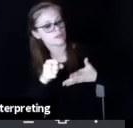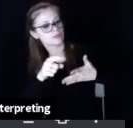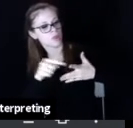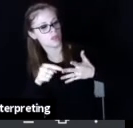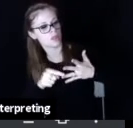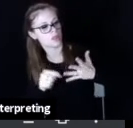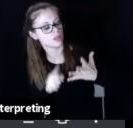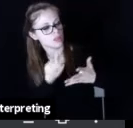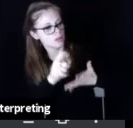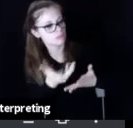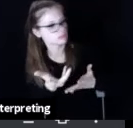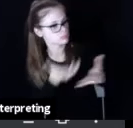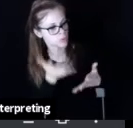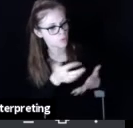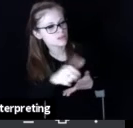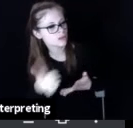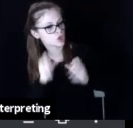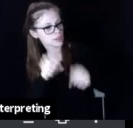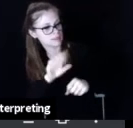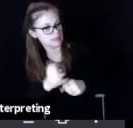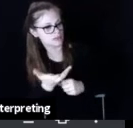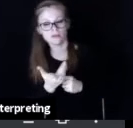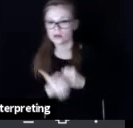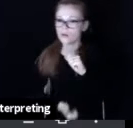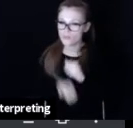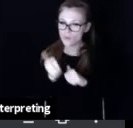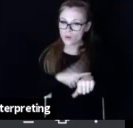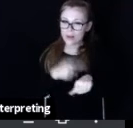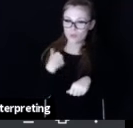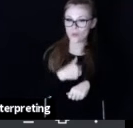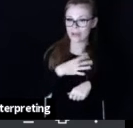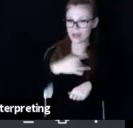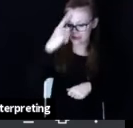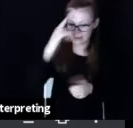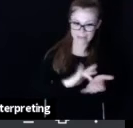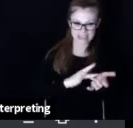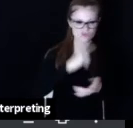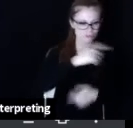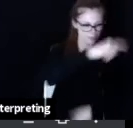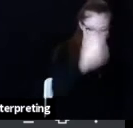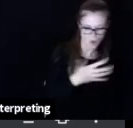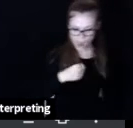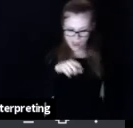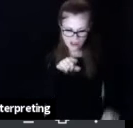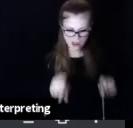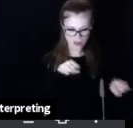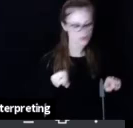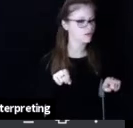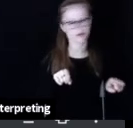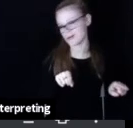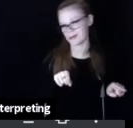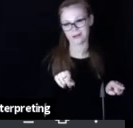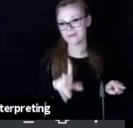when we like to think that we're practicing medicine in a black and white world. The reality is that we practice in a world of